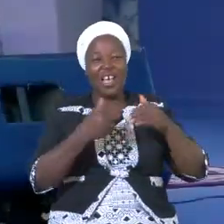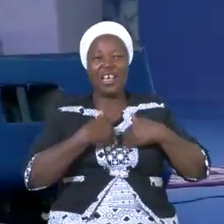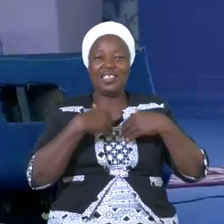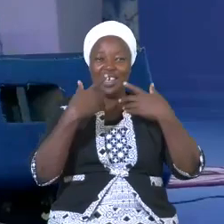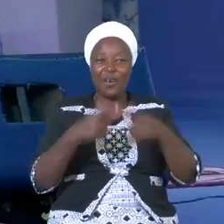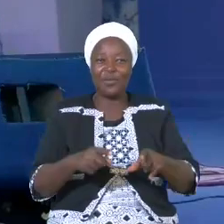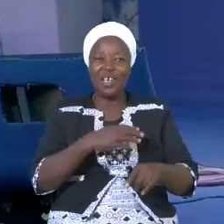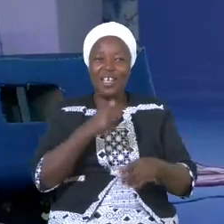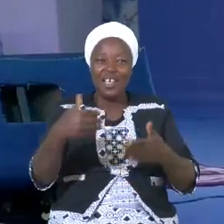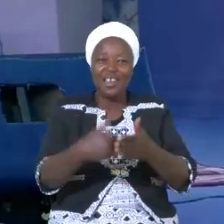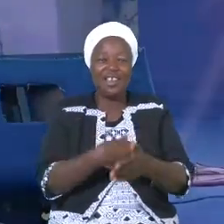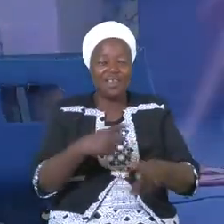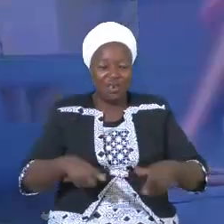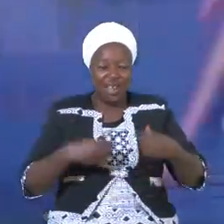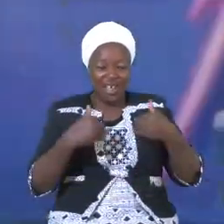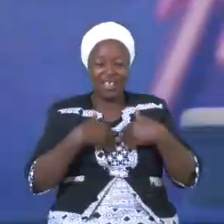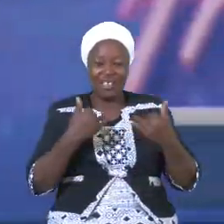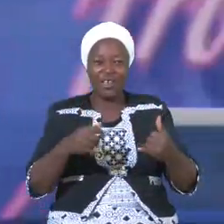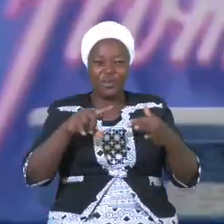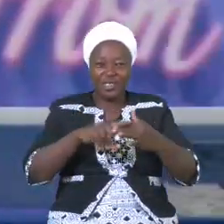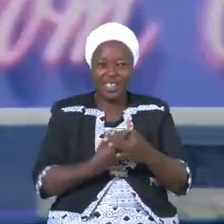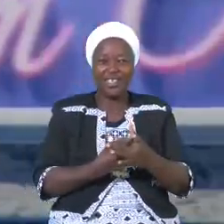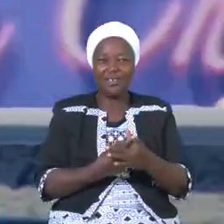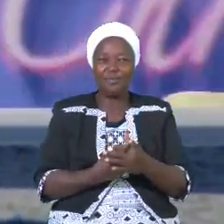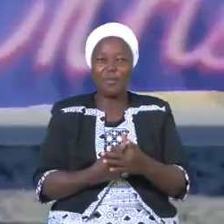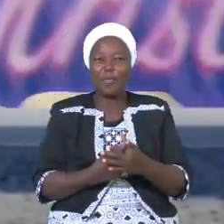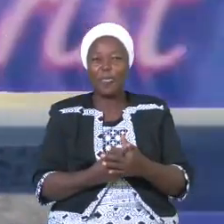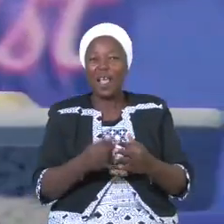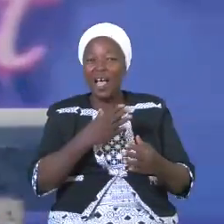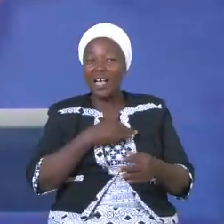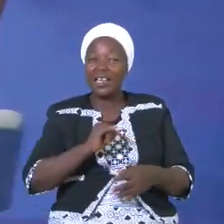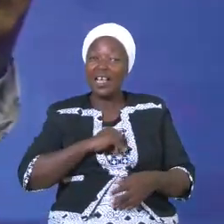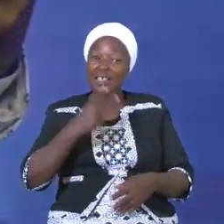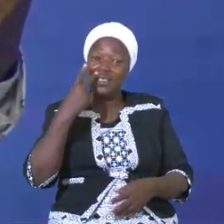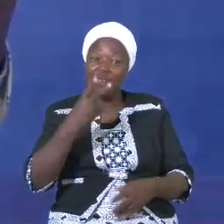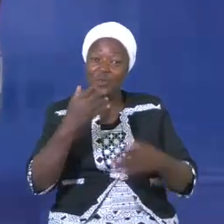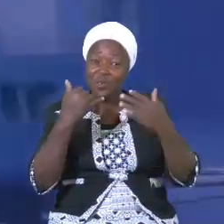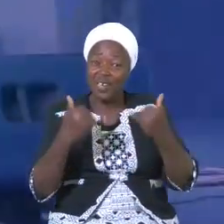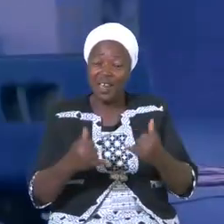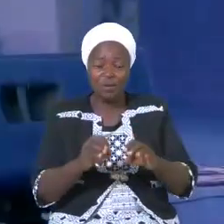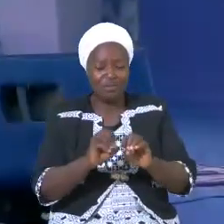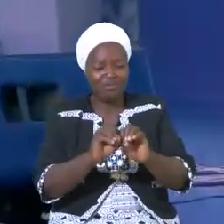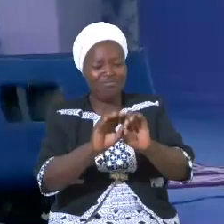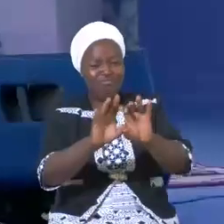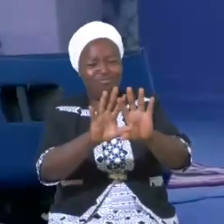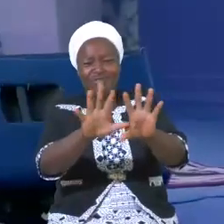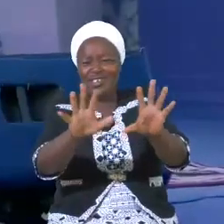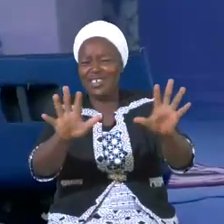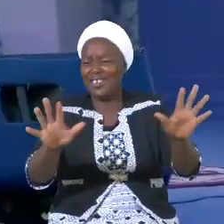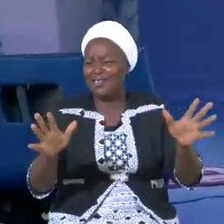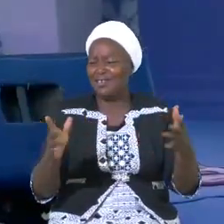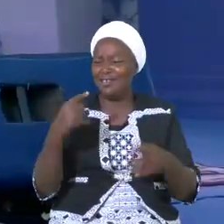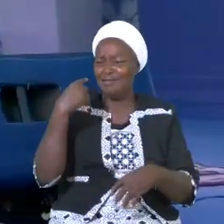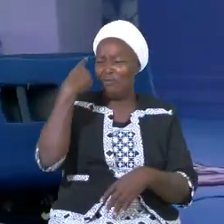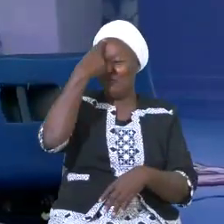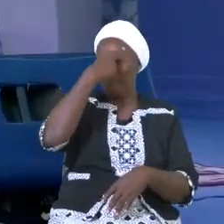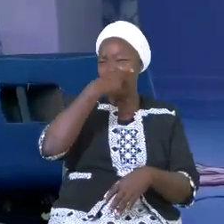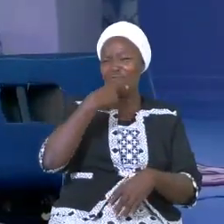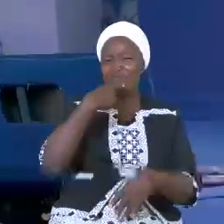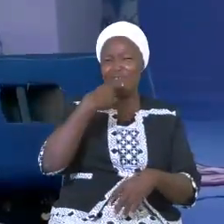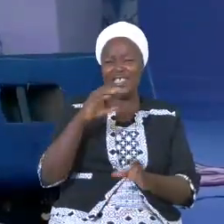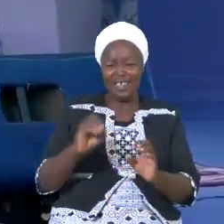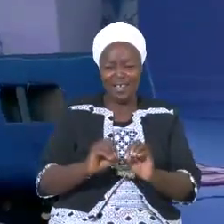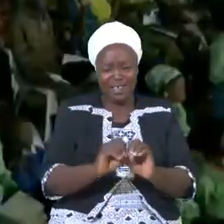life has now begun and i see you now shining face shining